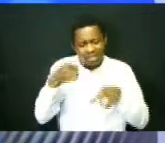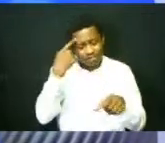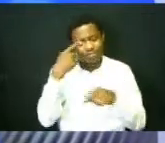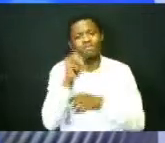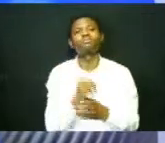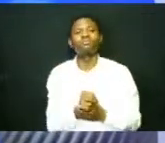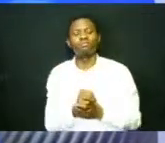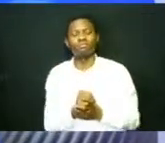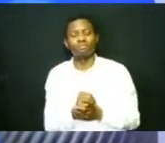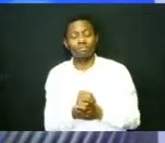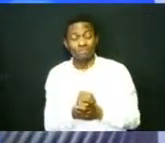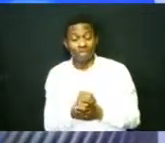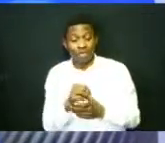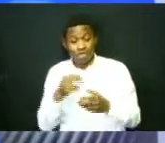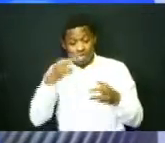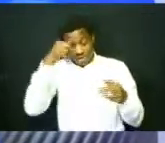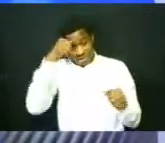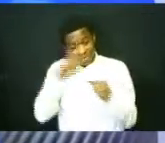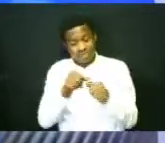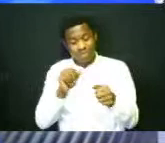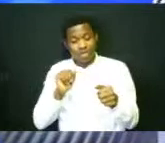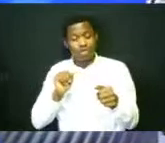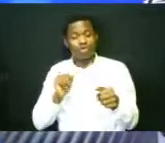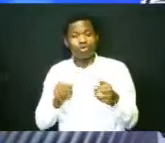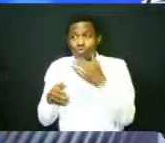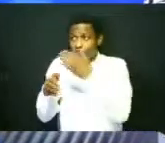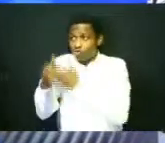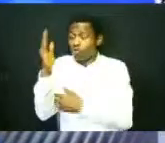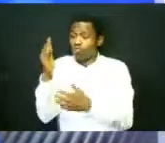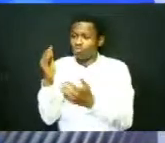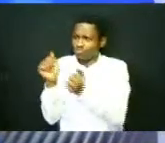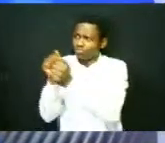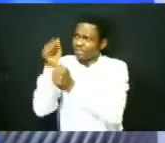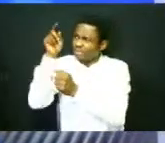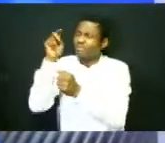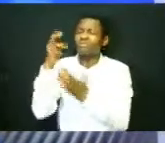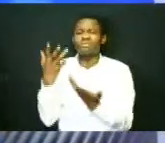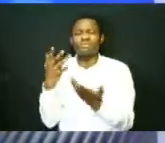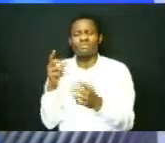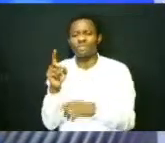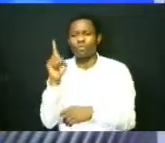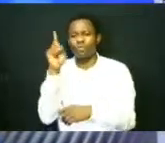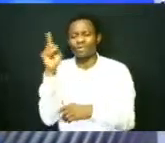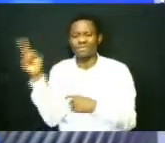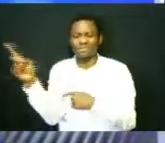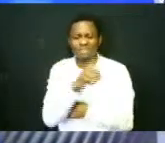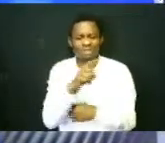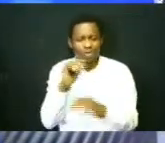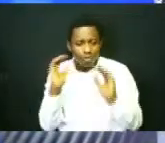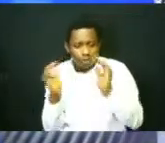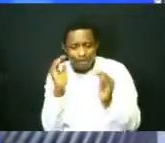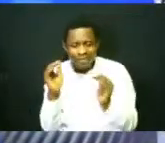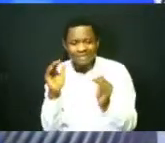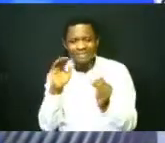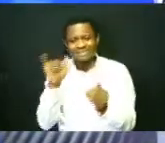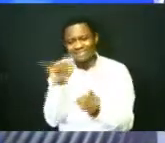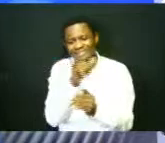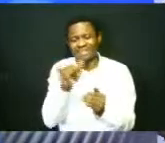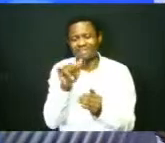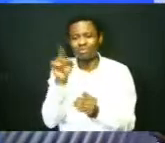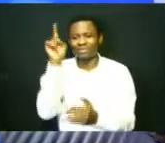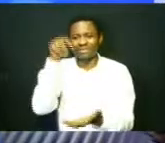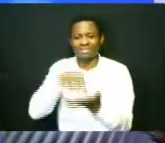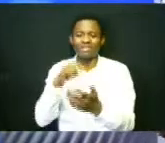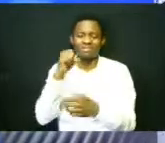like a thousand years is like a day, and a day is like 1,000 years. We have 6 days to go. But between now and